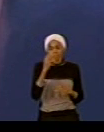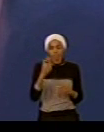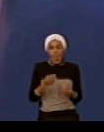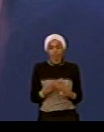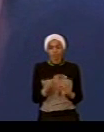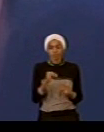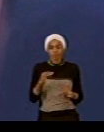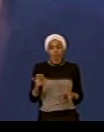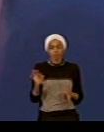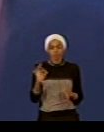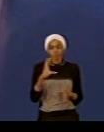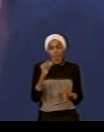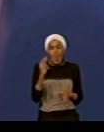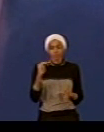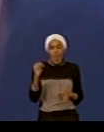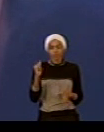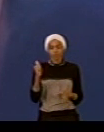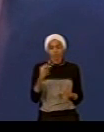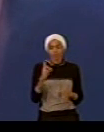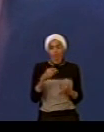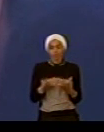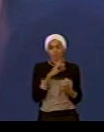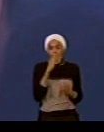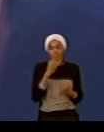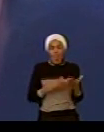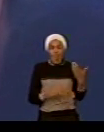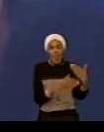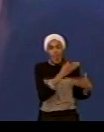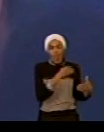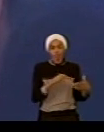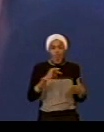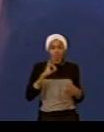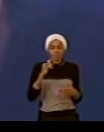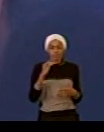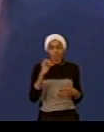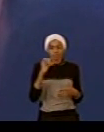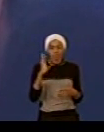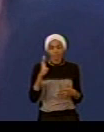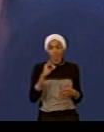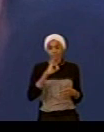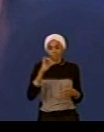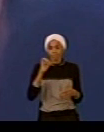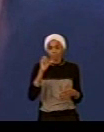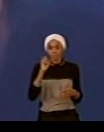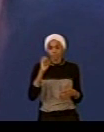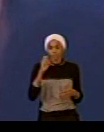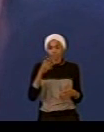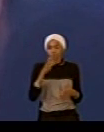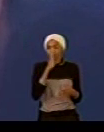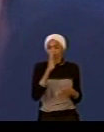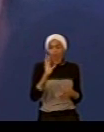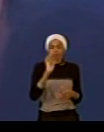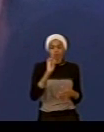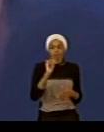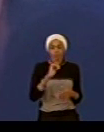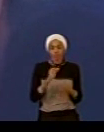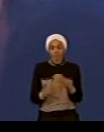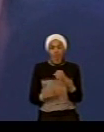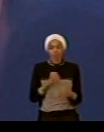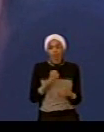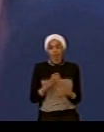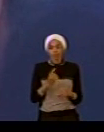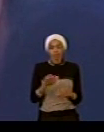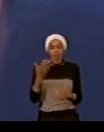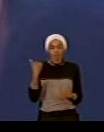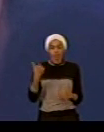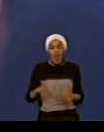Canaan. These are the generations of Jacob. Joseph, being 17 years old, was feeding the flock